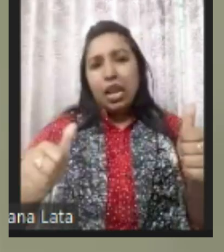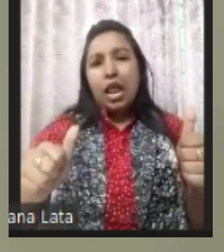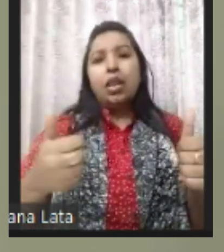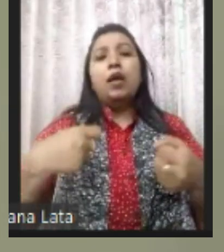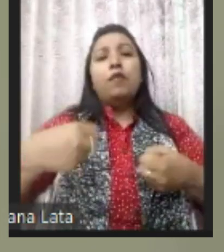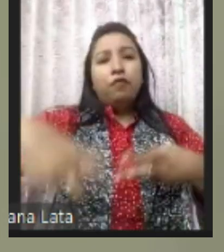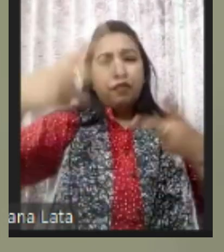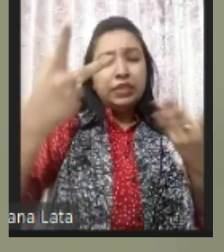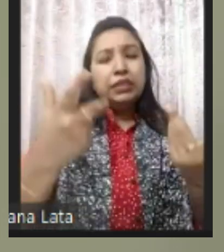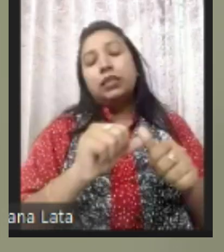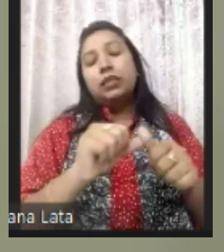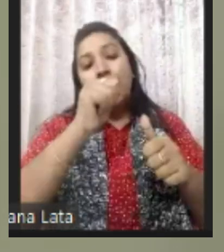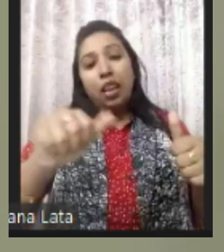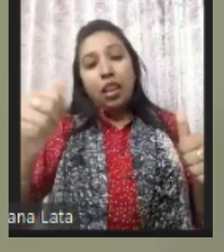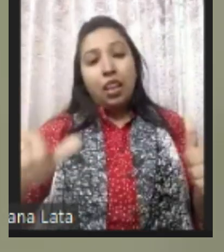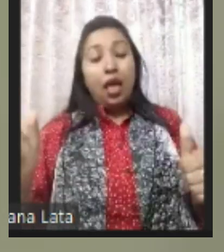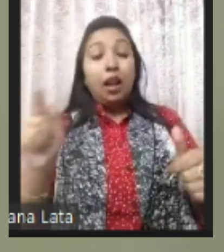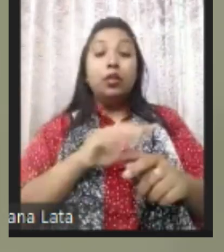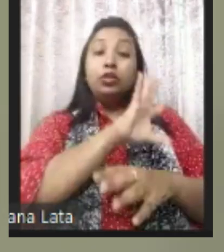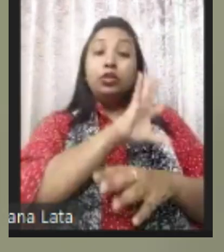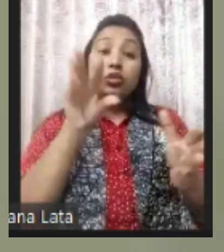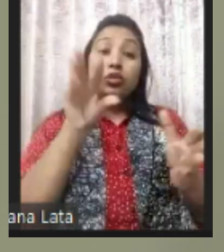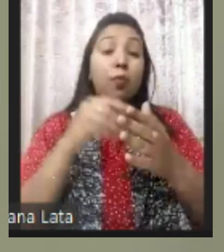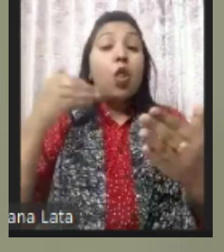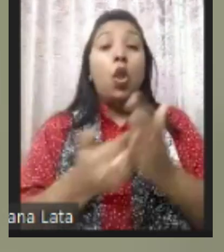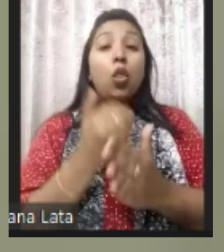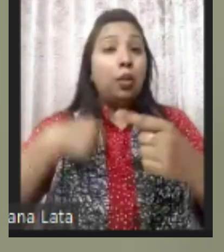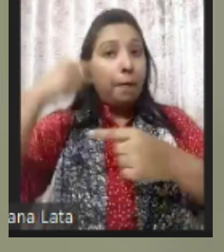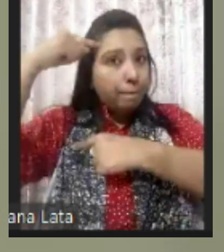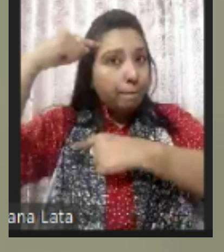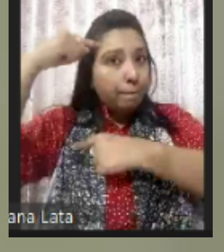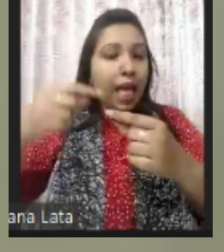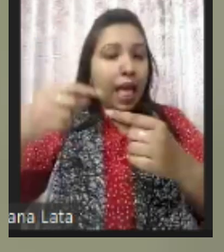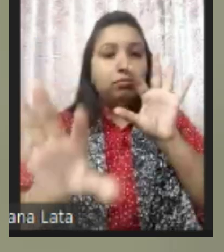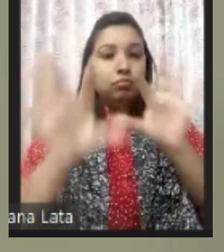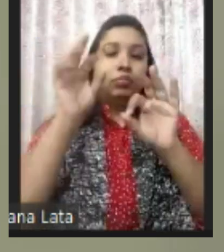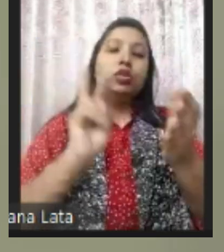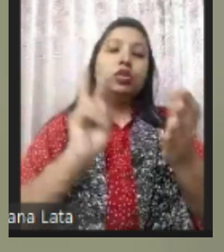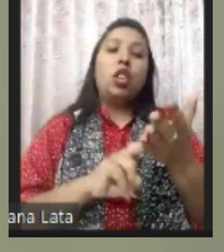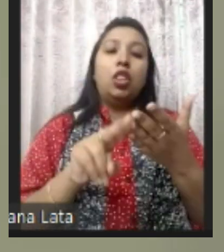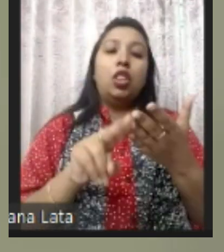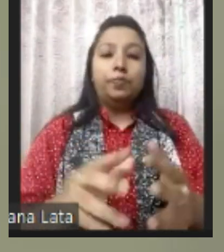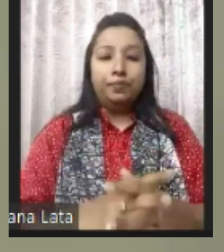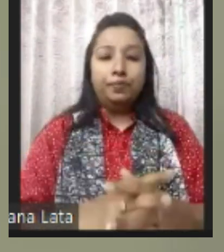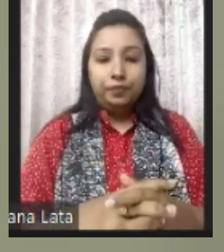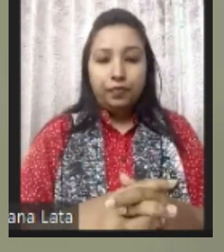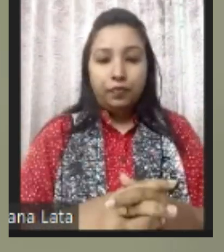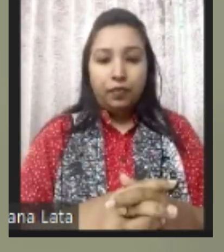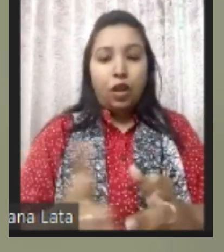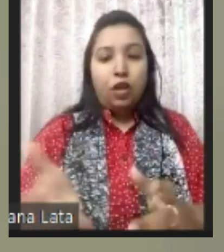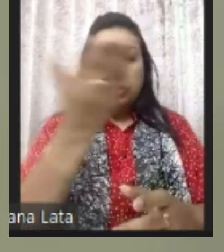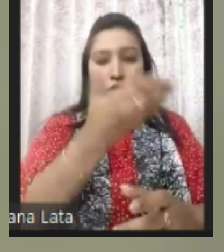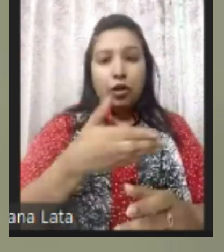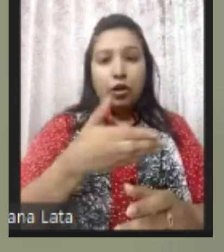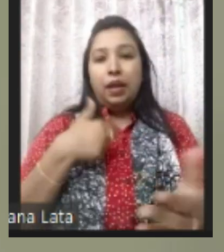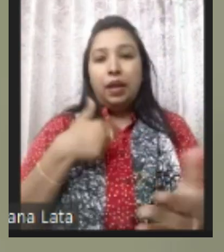the normally able people, but smart Bangladesh for the specially able people as well. So thanks again for today's program.